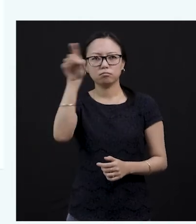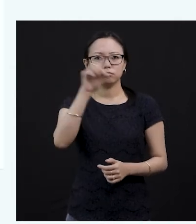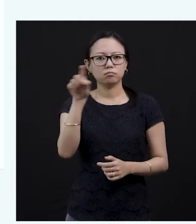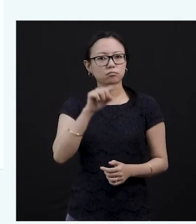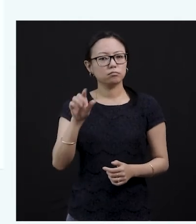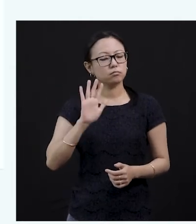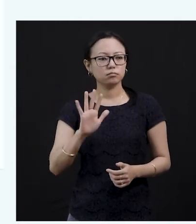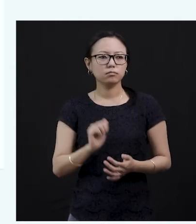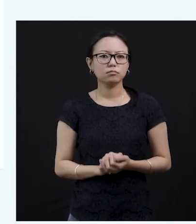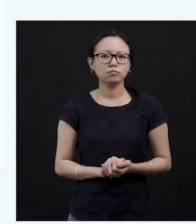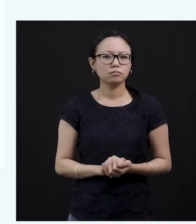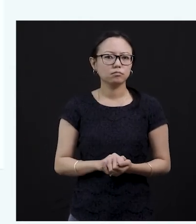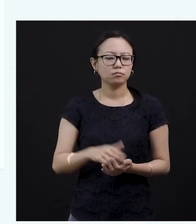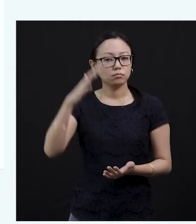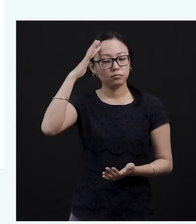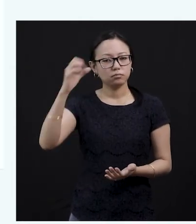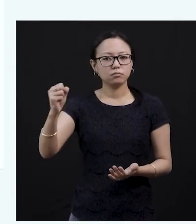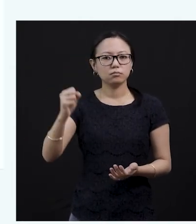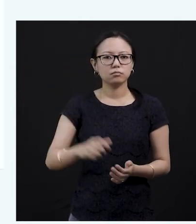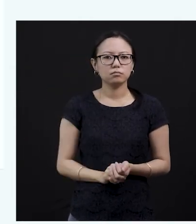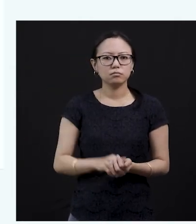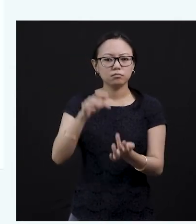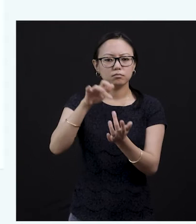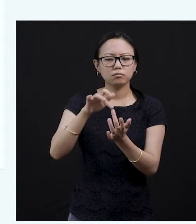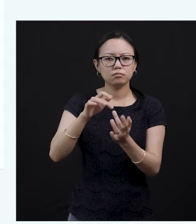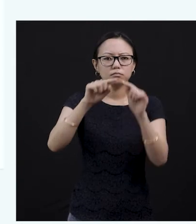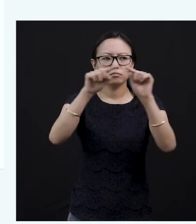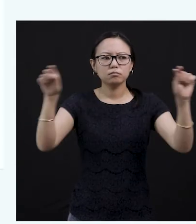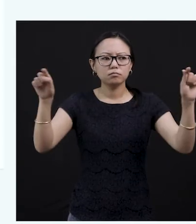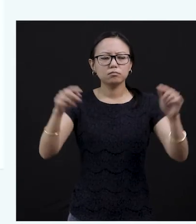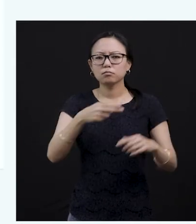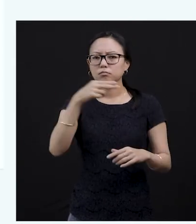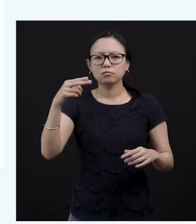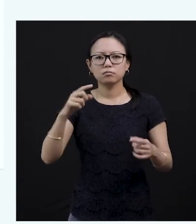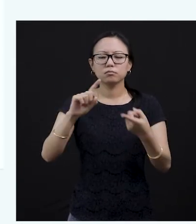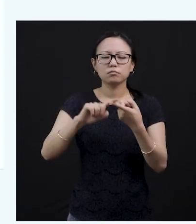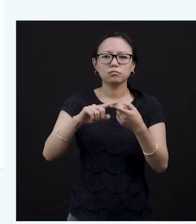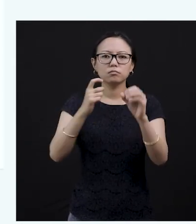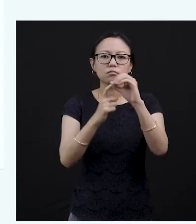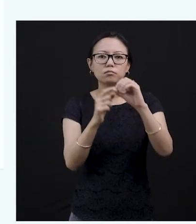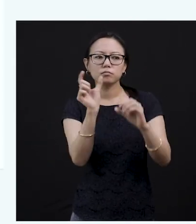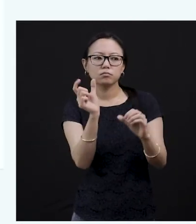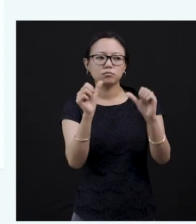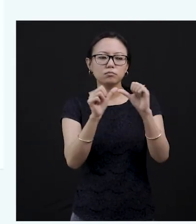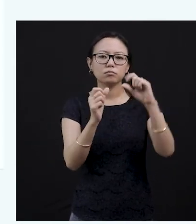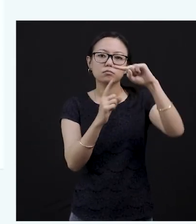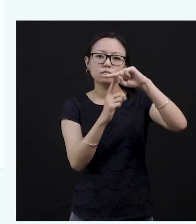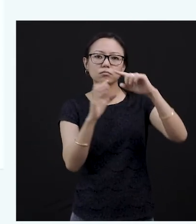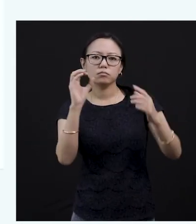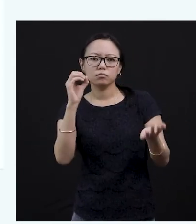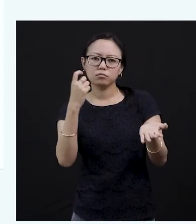of a latitude is known as equator, whereas the line in the middle of a longitude is different,